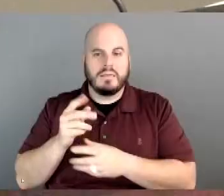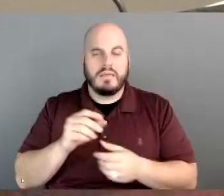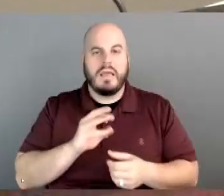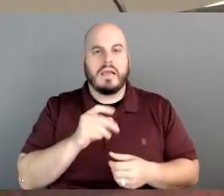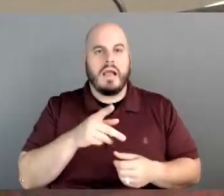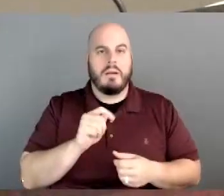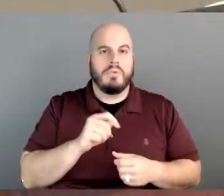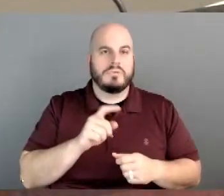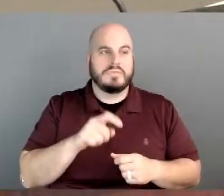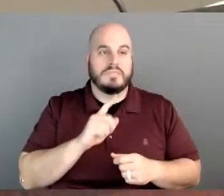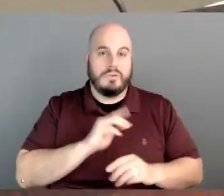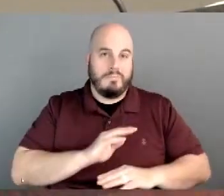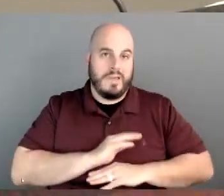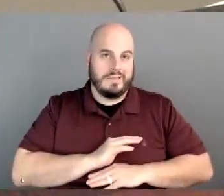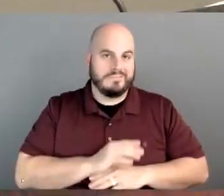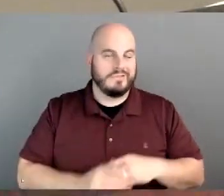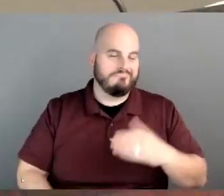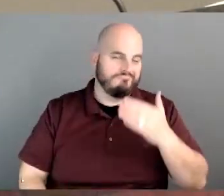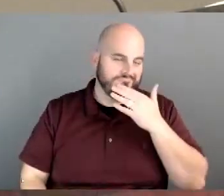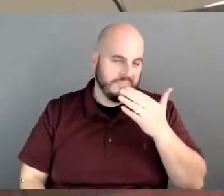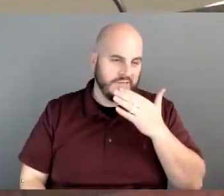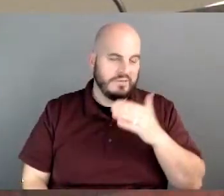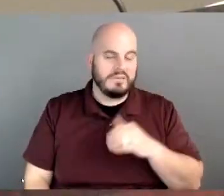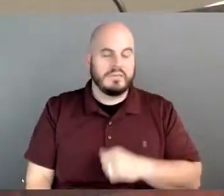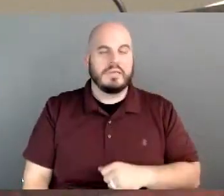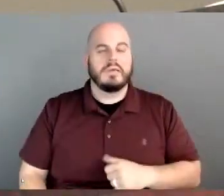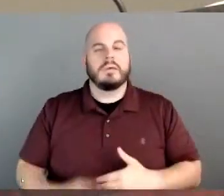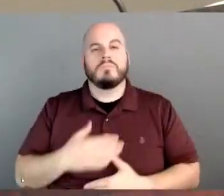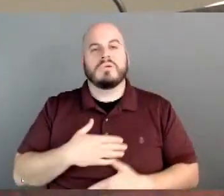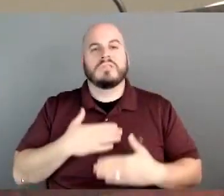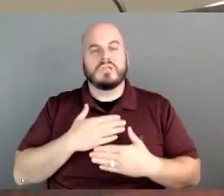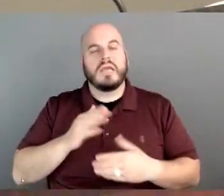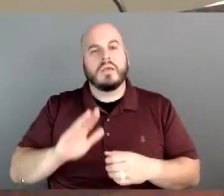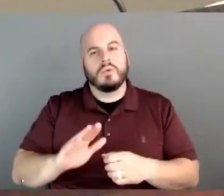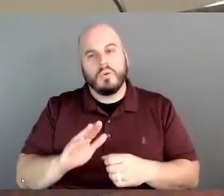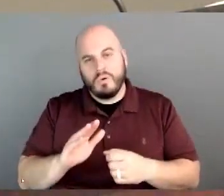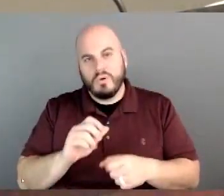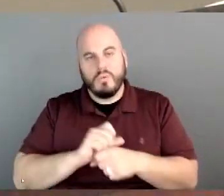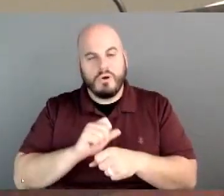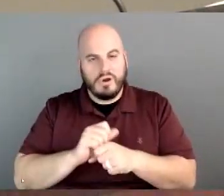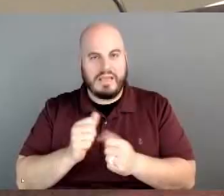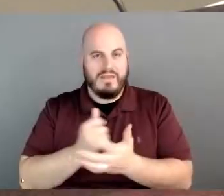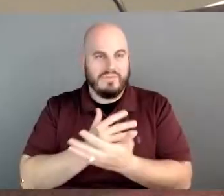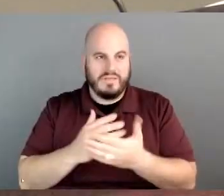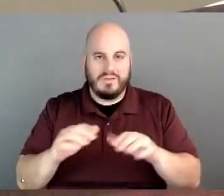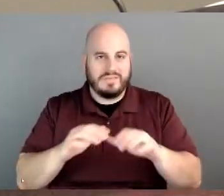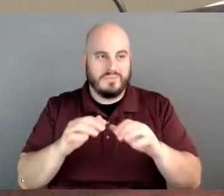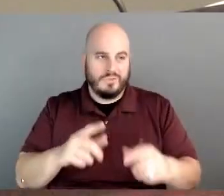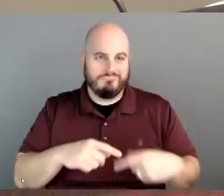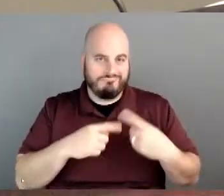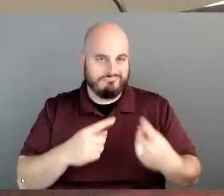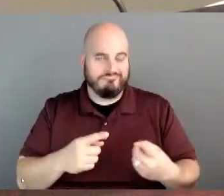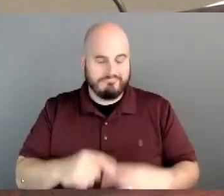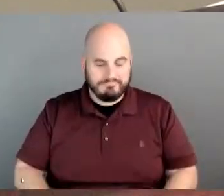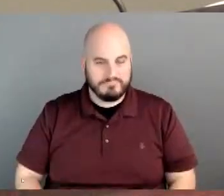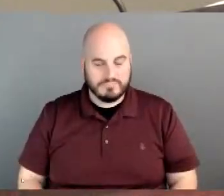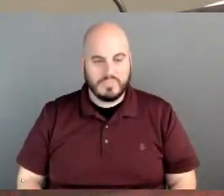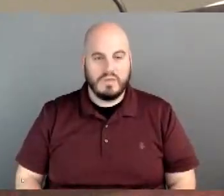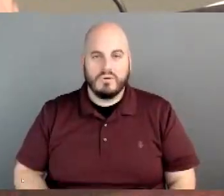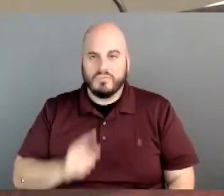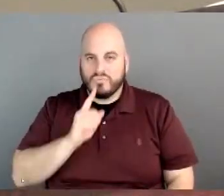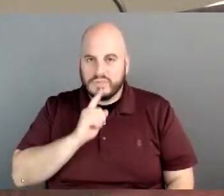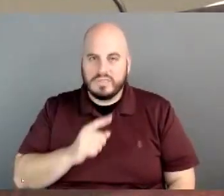So really appreciate the work you do, as well as the educational piece there. And really sincerely thrilled about this. You mentioned